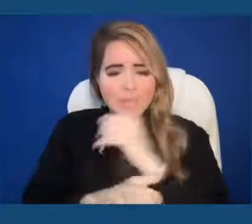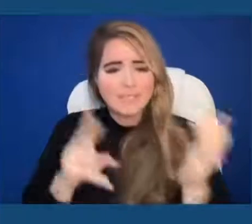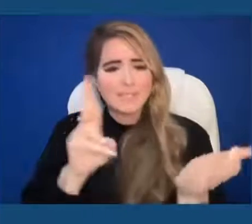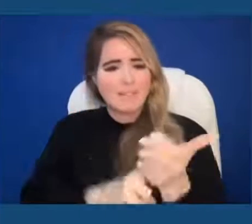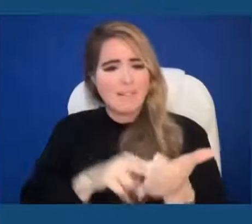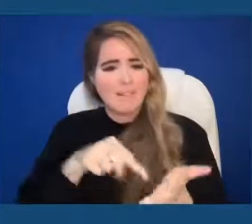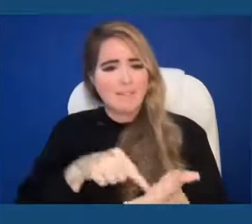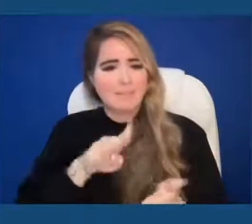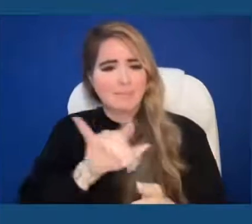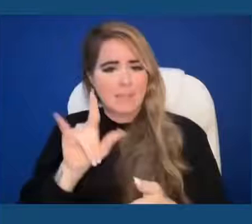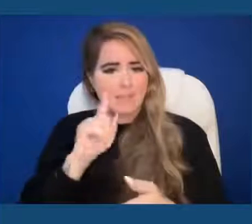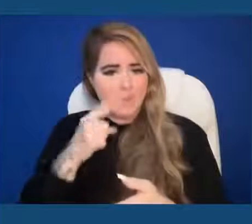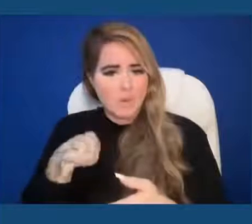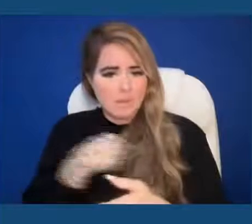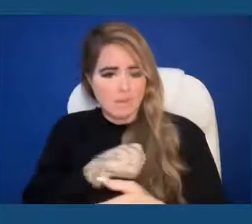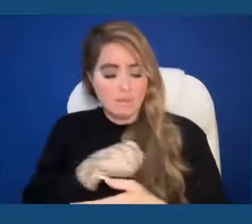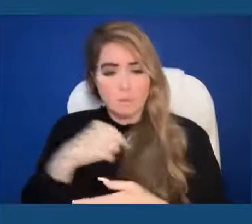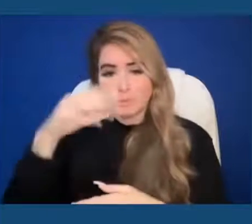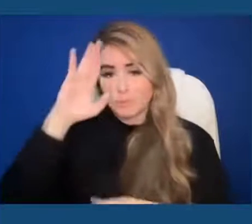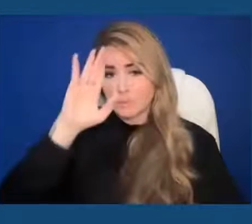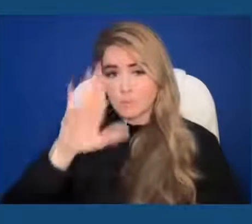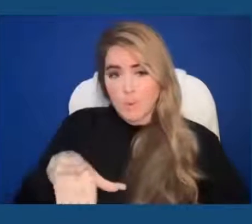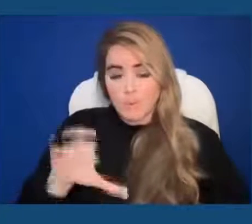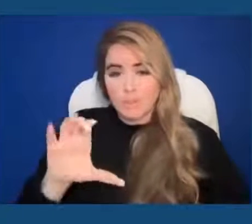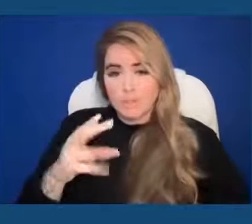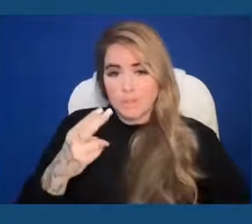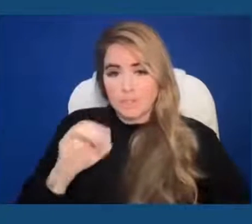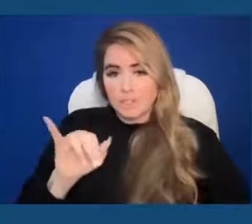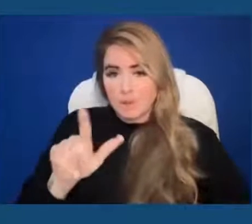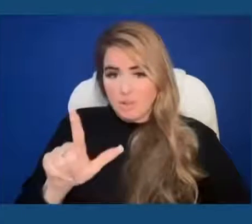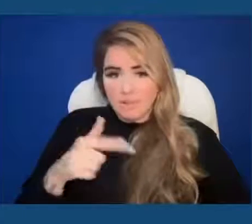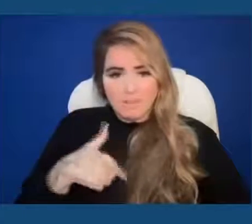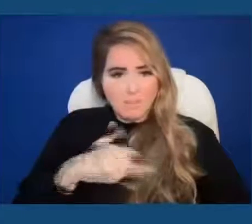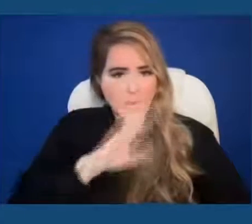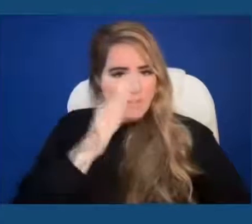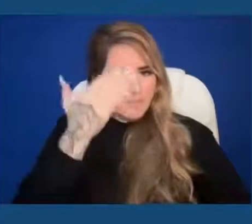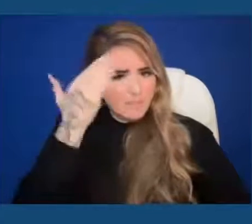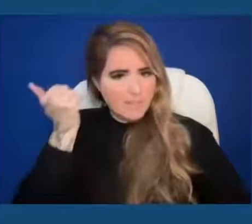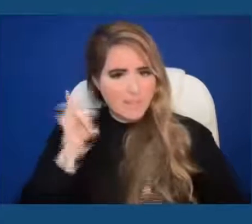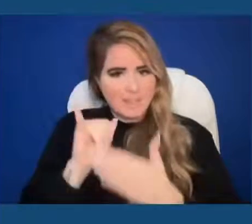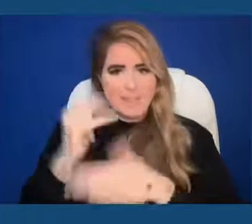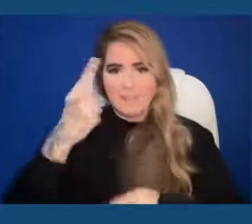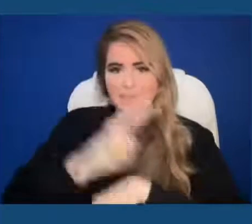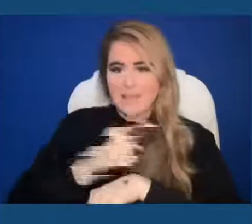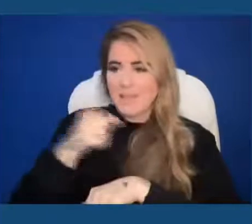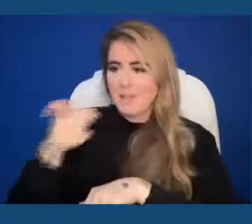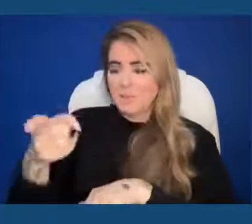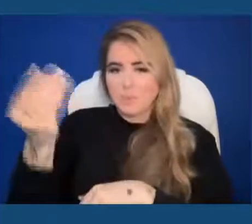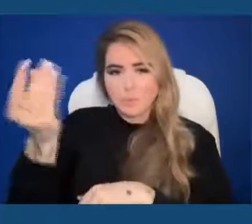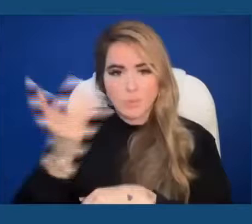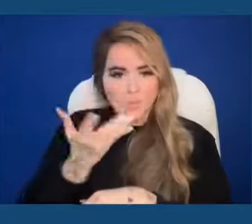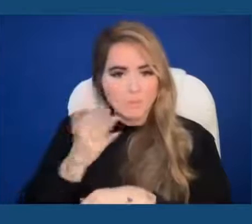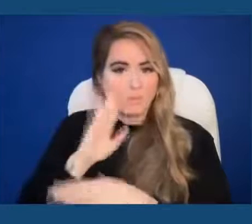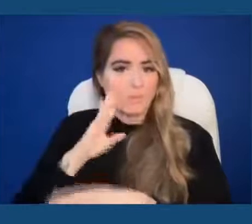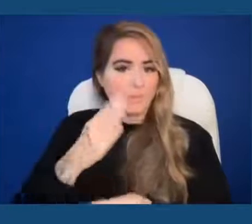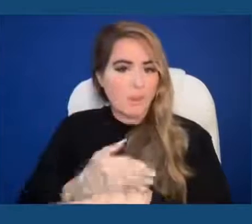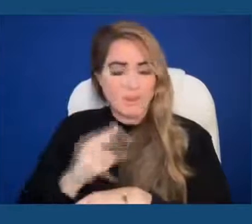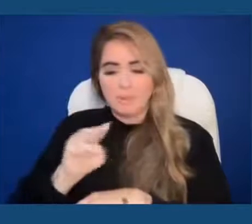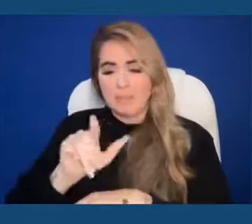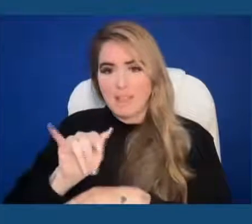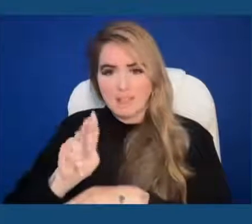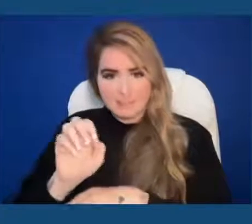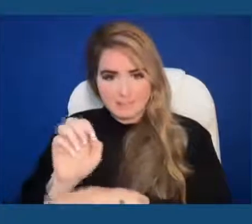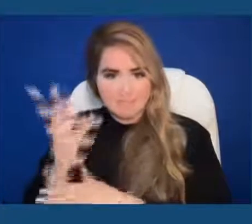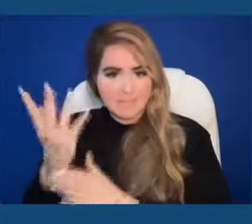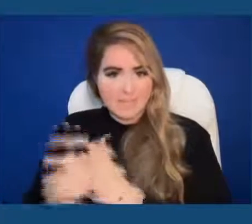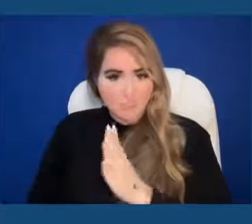us. You know, Cheryl, I'll never forget the day that you called me to tell me about the loss of your daughter, Melanie. As a